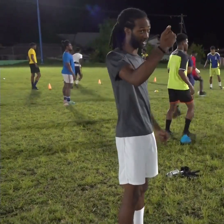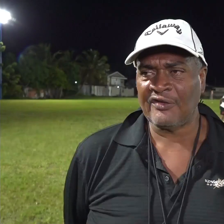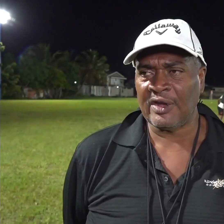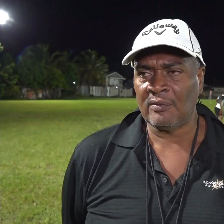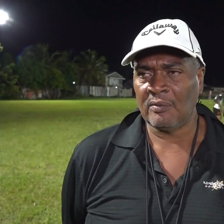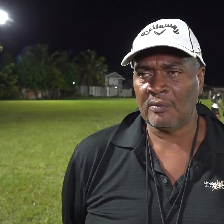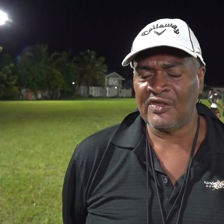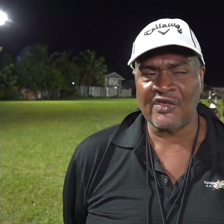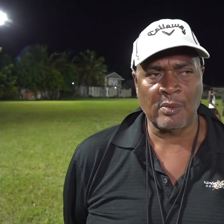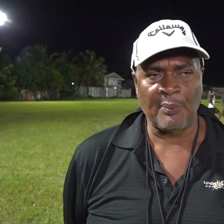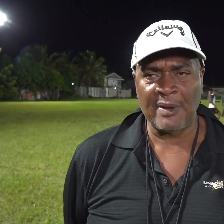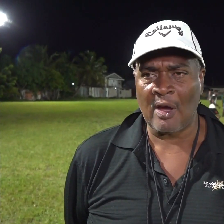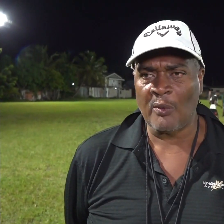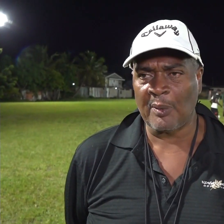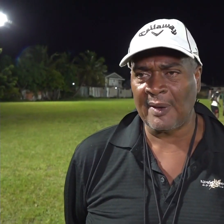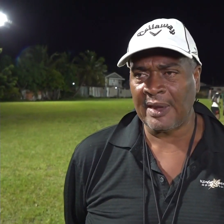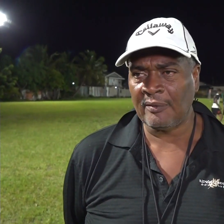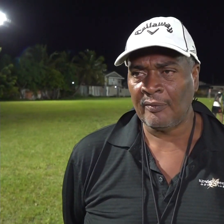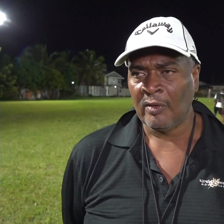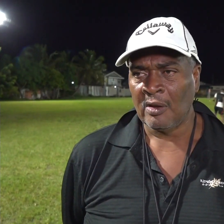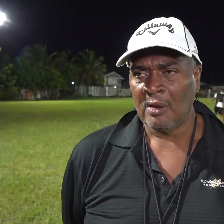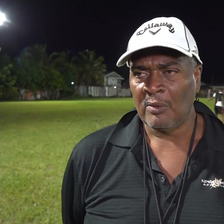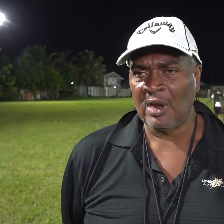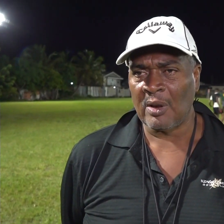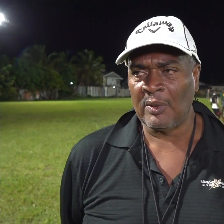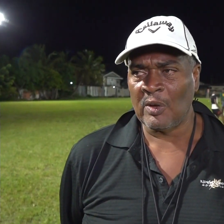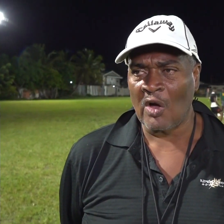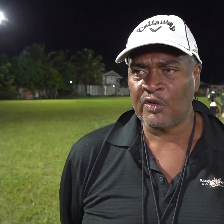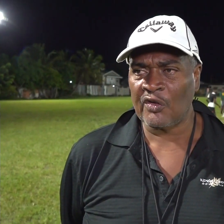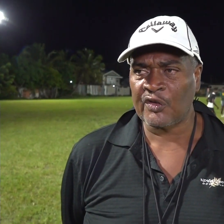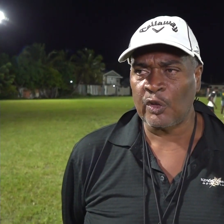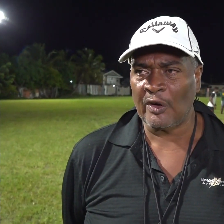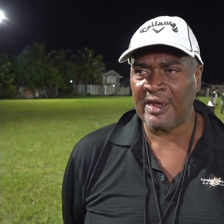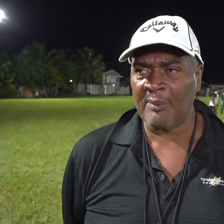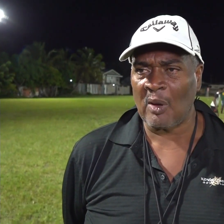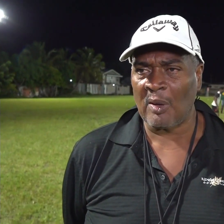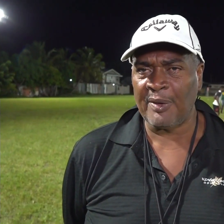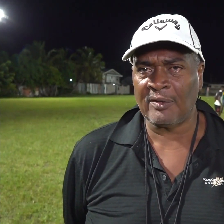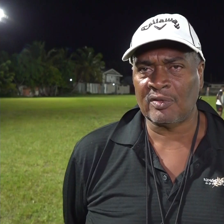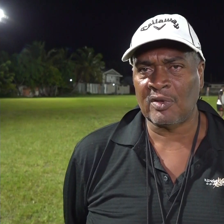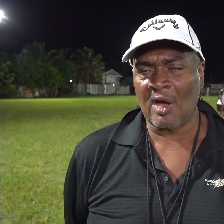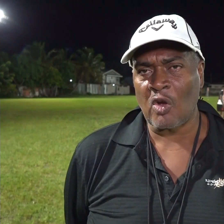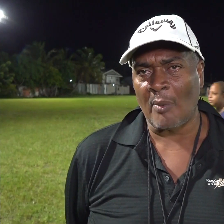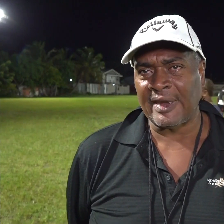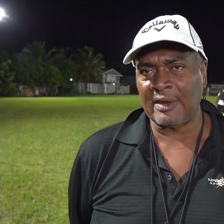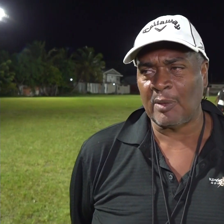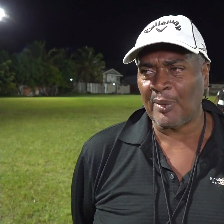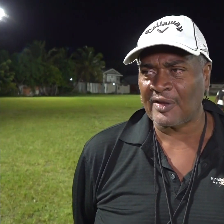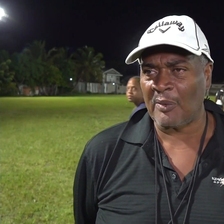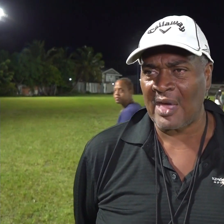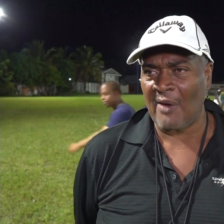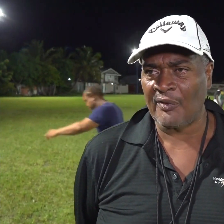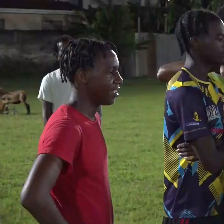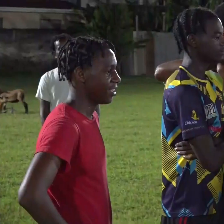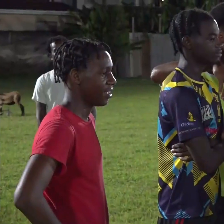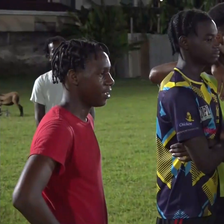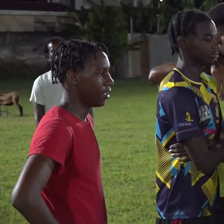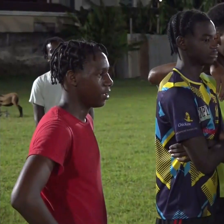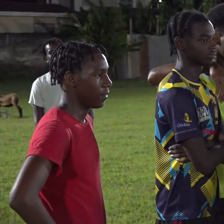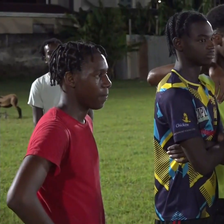We're changing the system of play, how we are playing. We're also slowing the game down a bit to accommodate the players that we